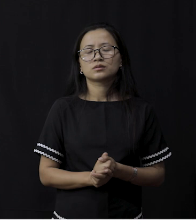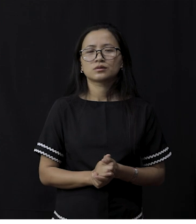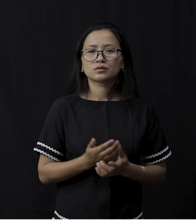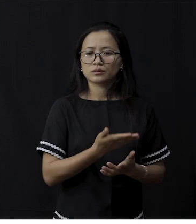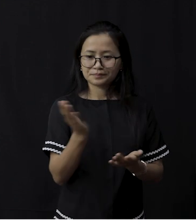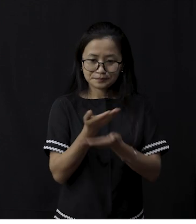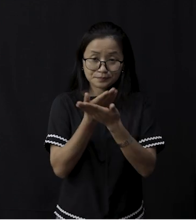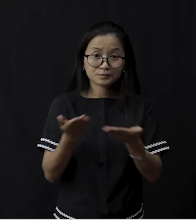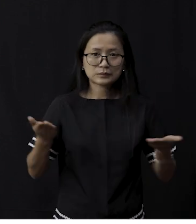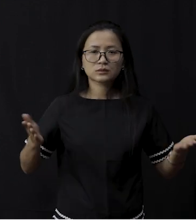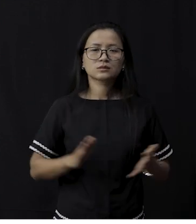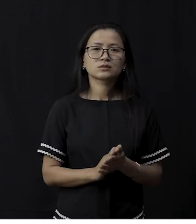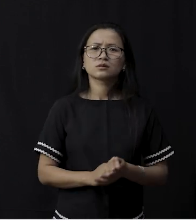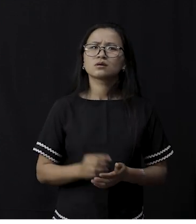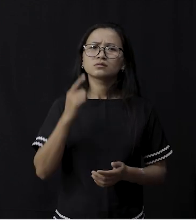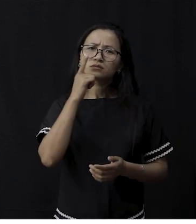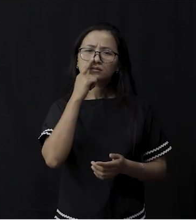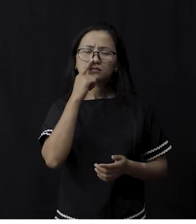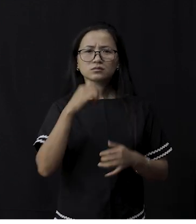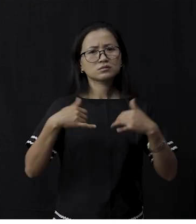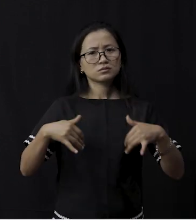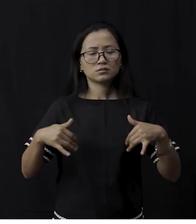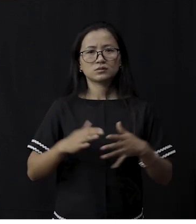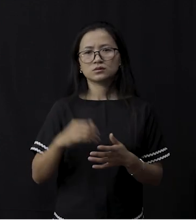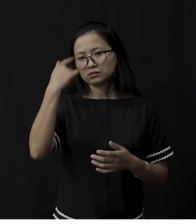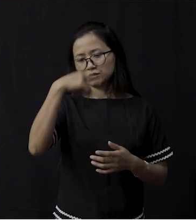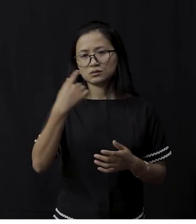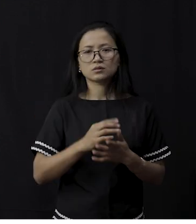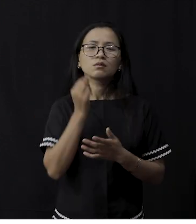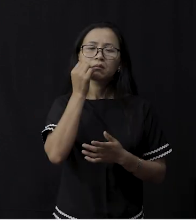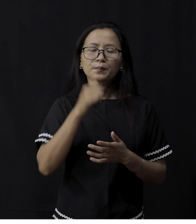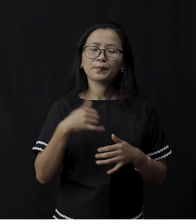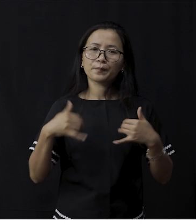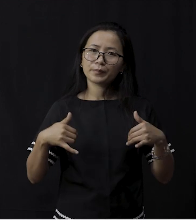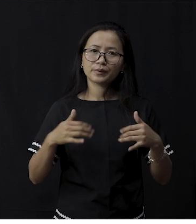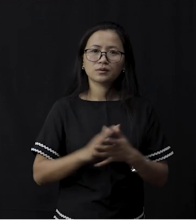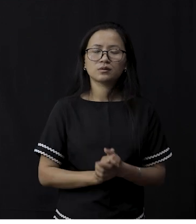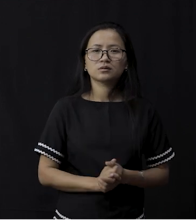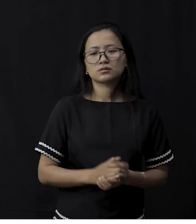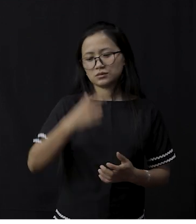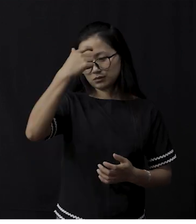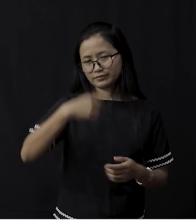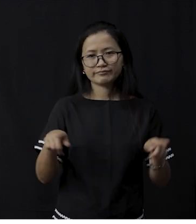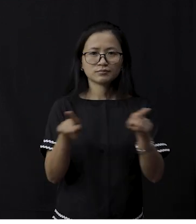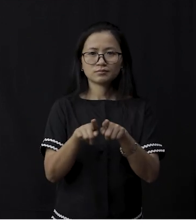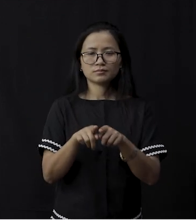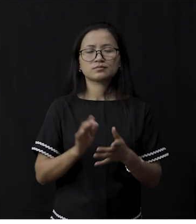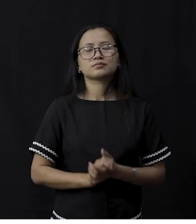are things. So if it is not a girl who's playing and it's a boy who's playing, the boy will also be a noun.